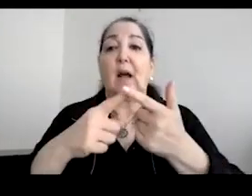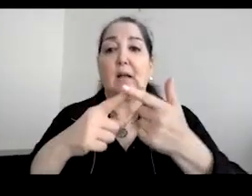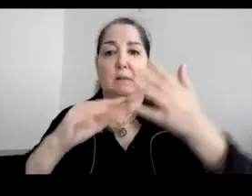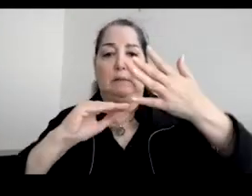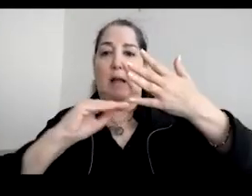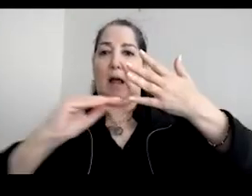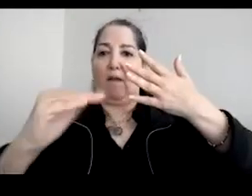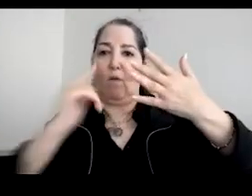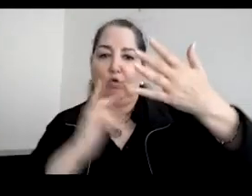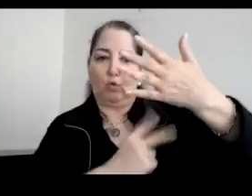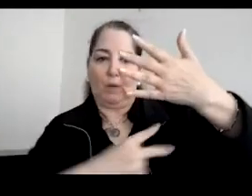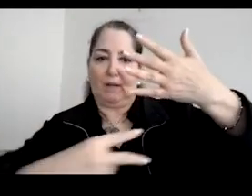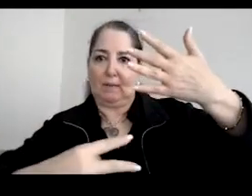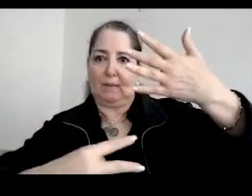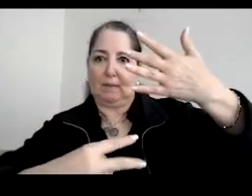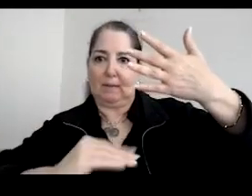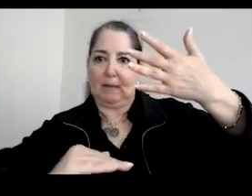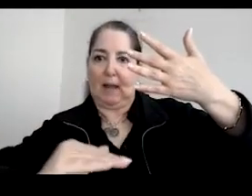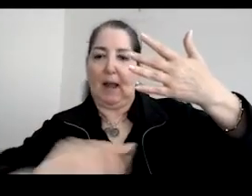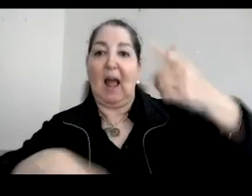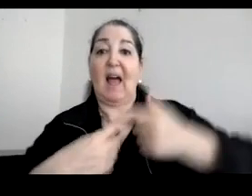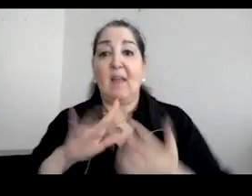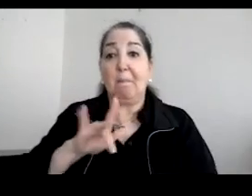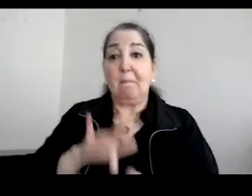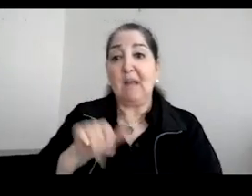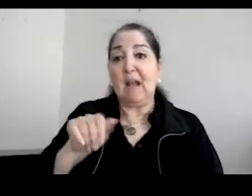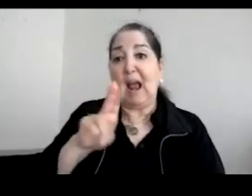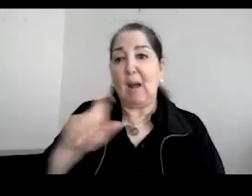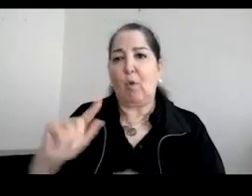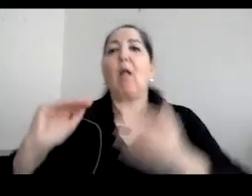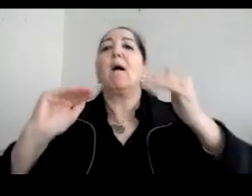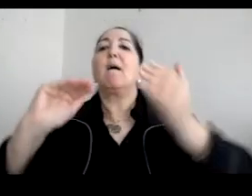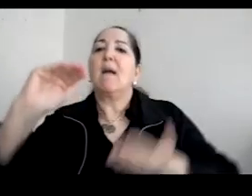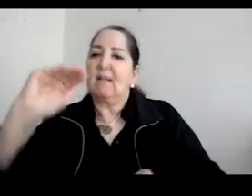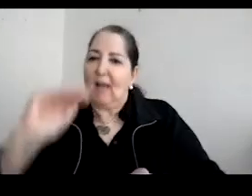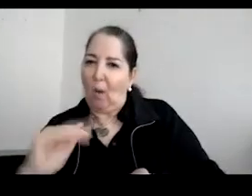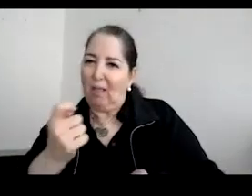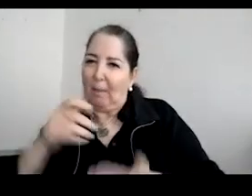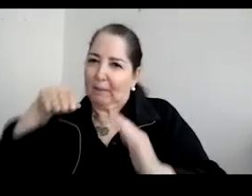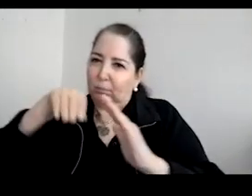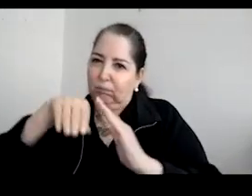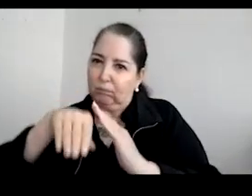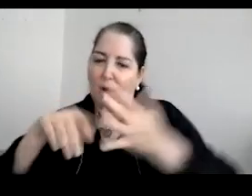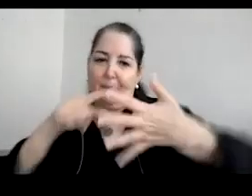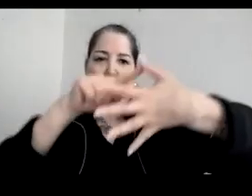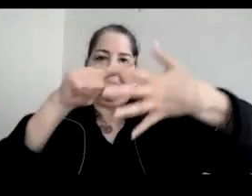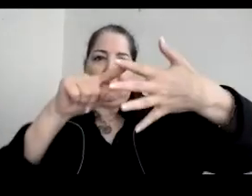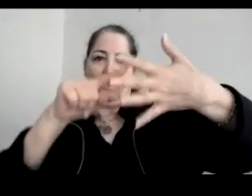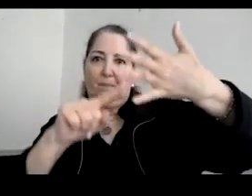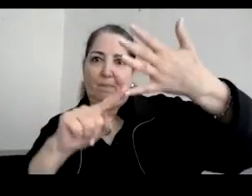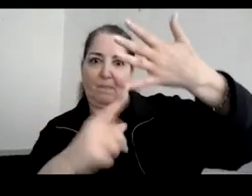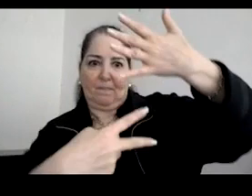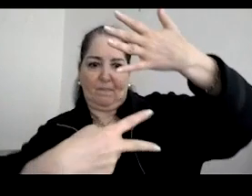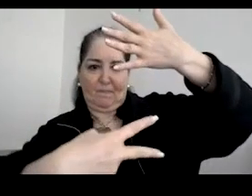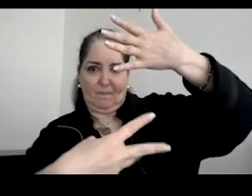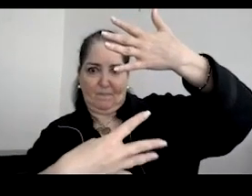since mid-April. But just this morning, the unemployment insurance claims